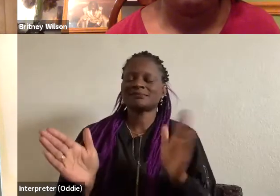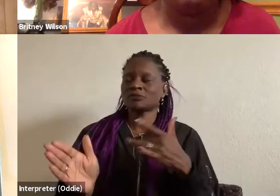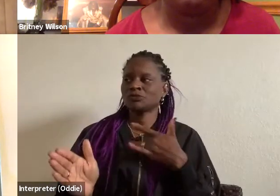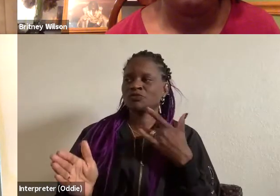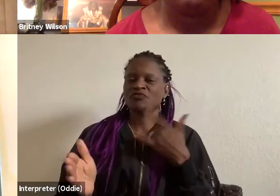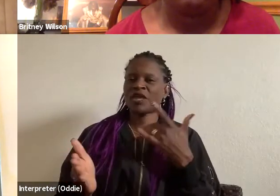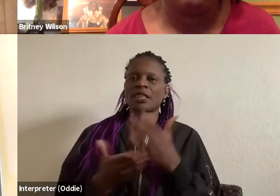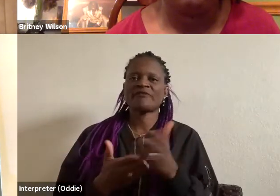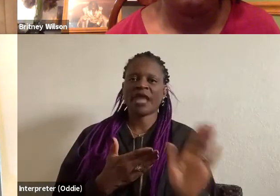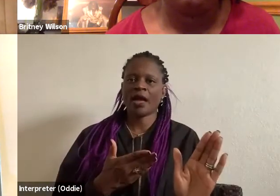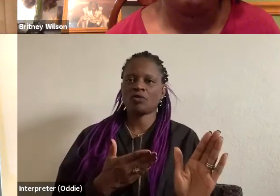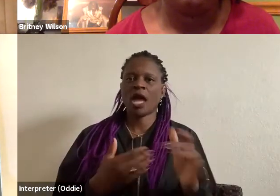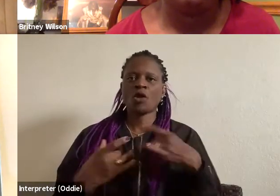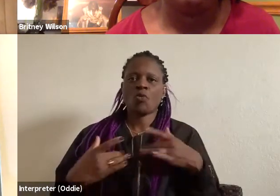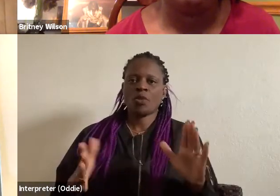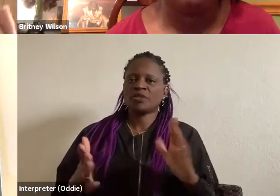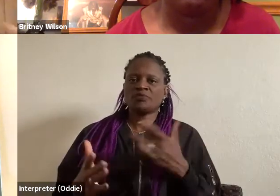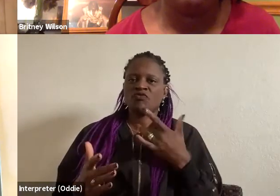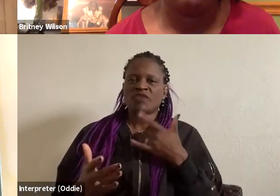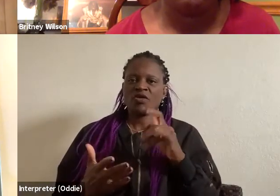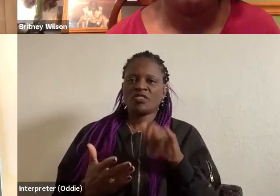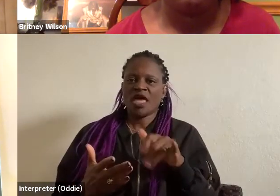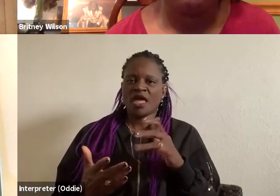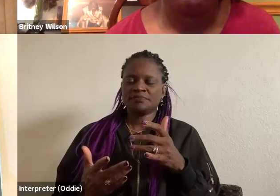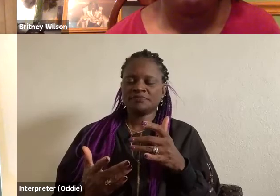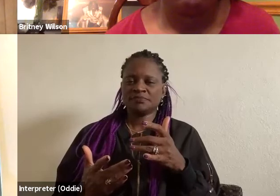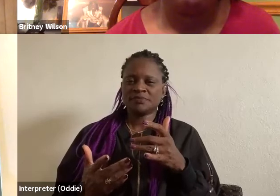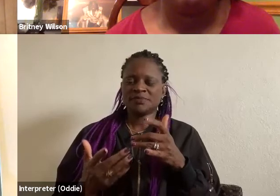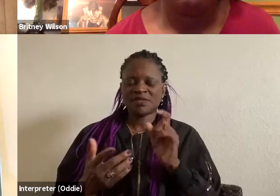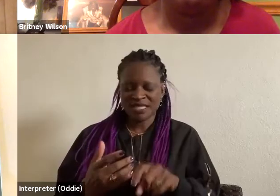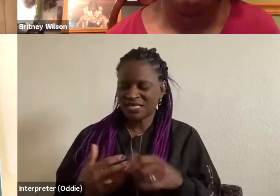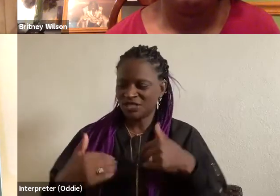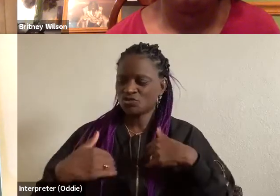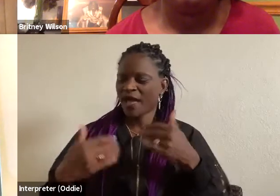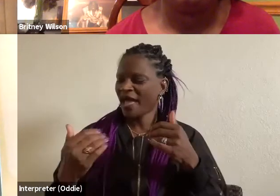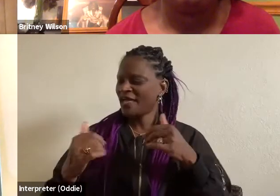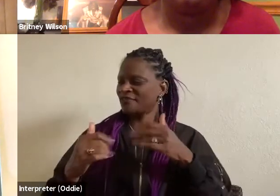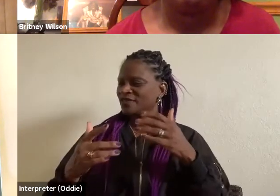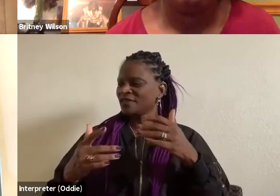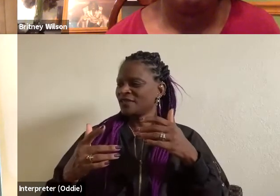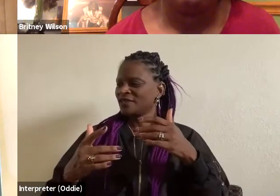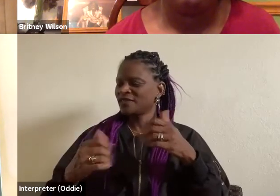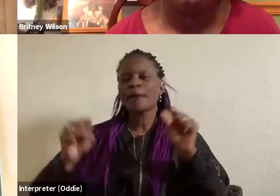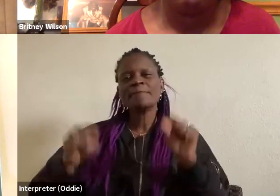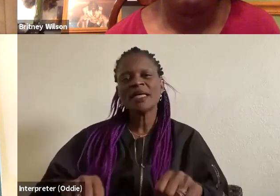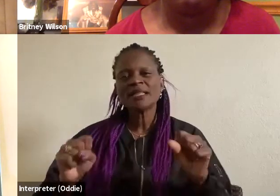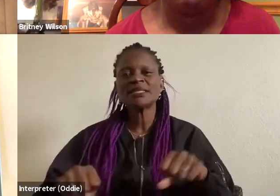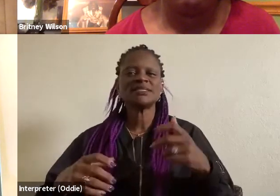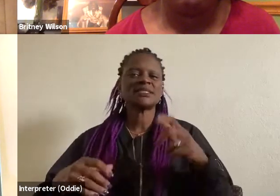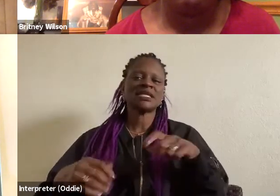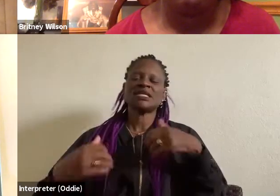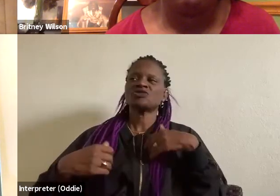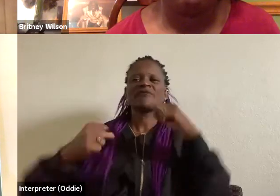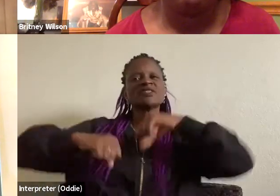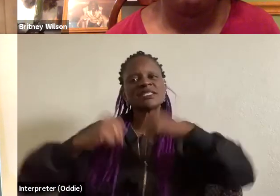with their disabilities, sometimes being very loud and not giving space to folks with invisible or non-apparent